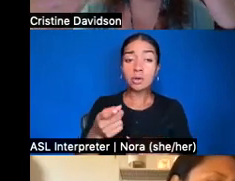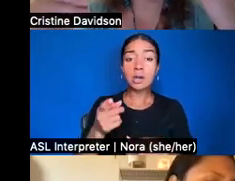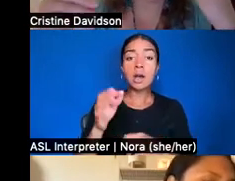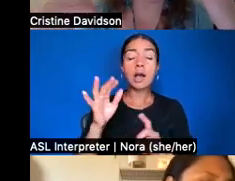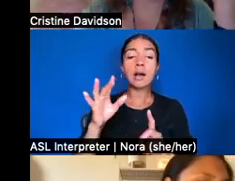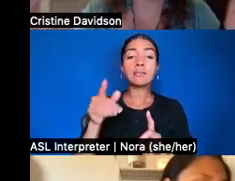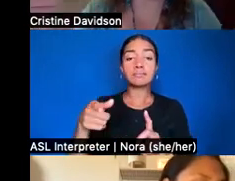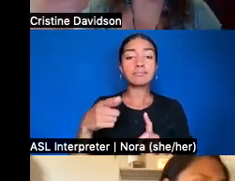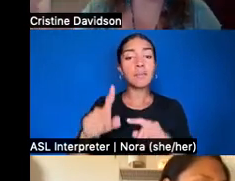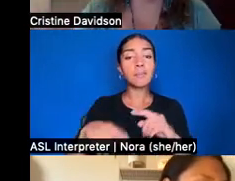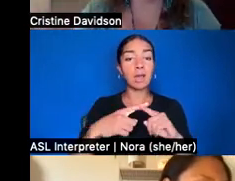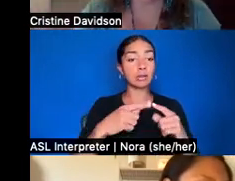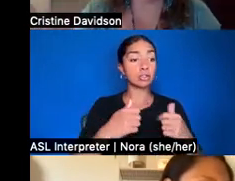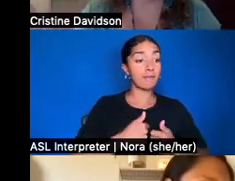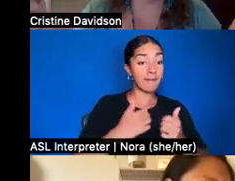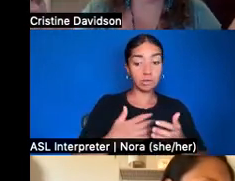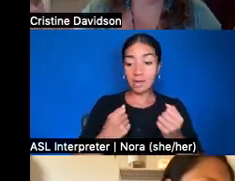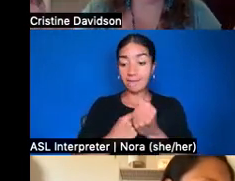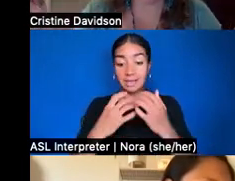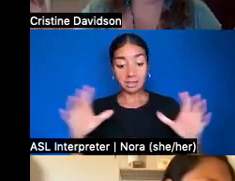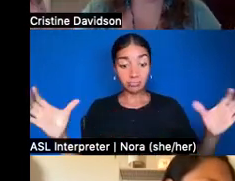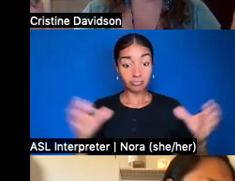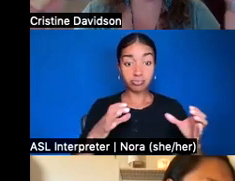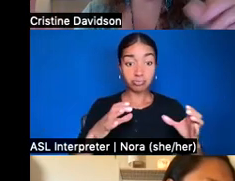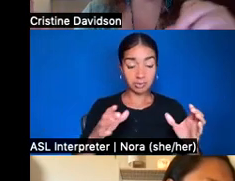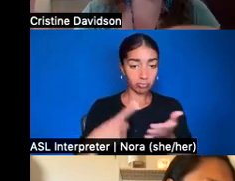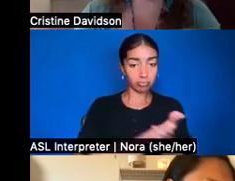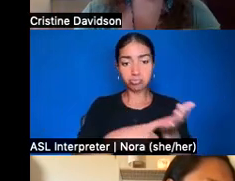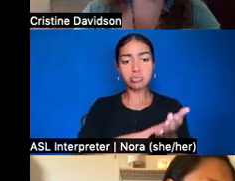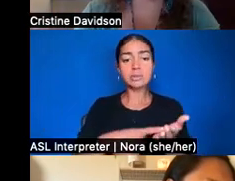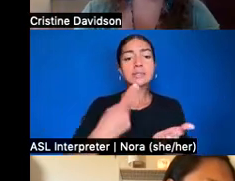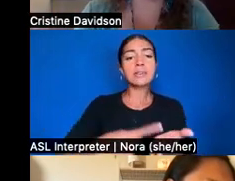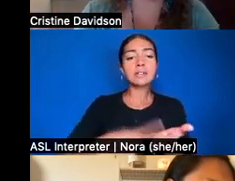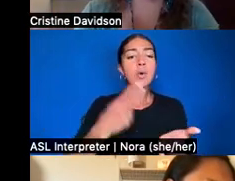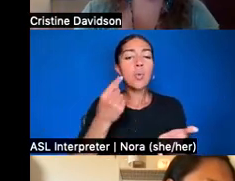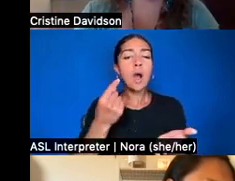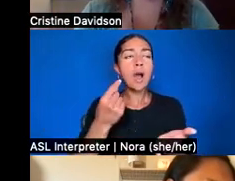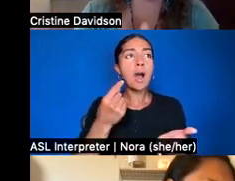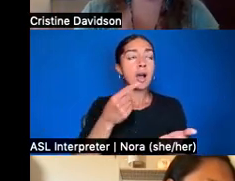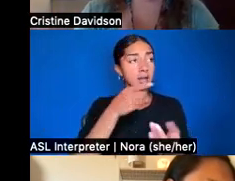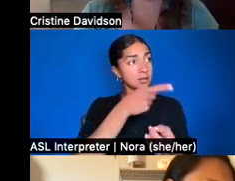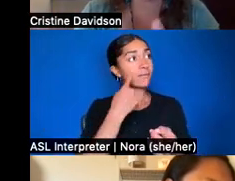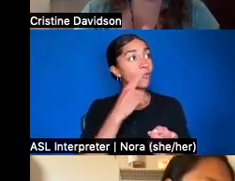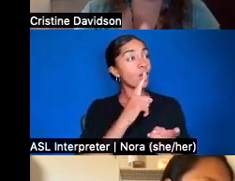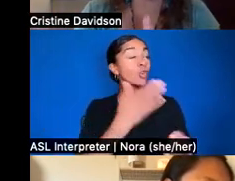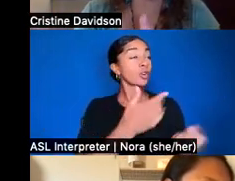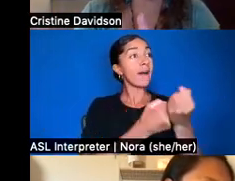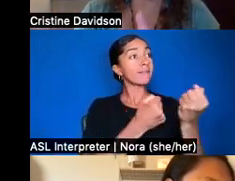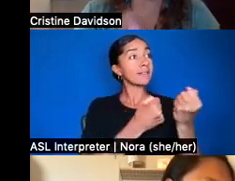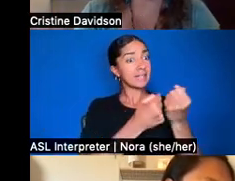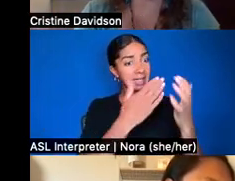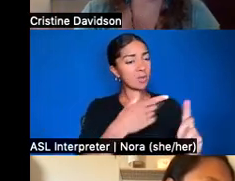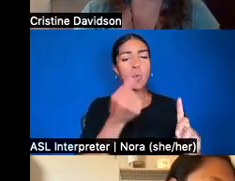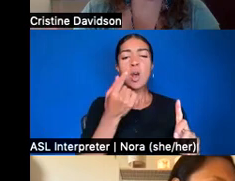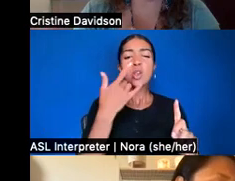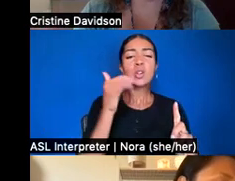made an advocate a really good advocate for you? And some of the 6 things that were identified is that